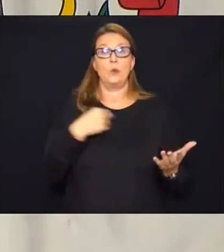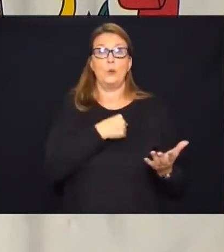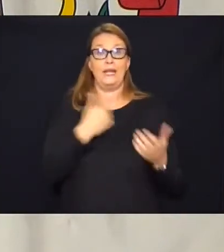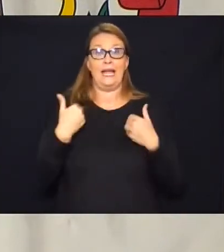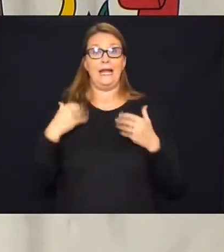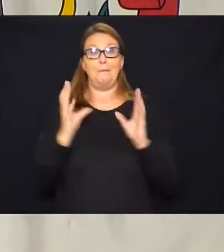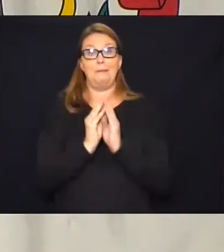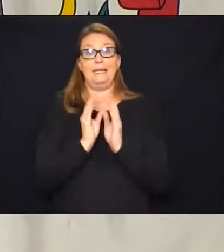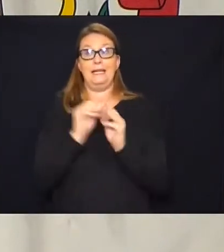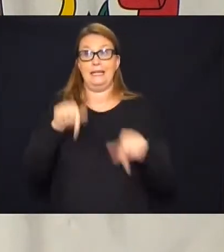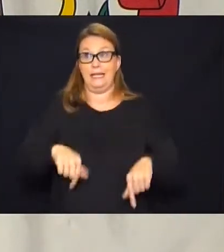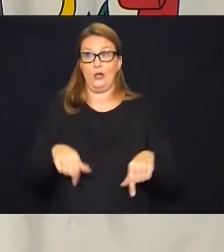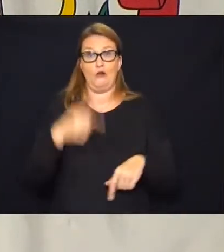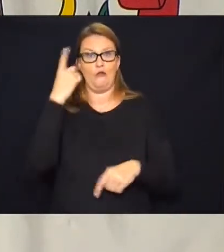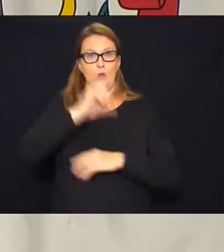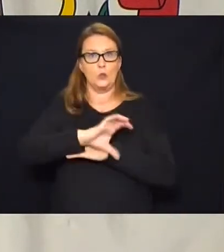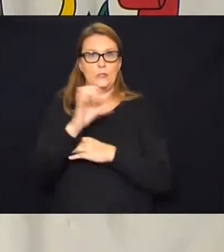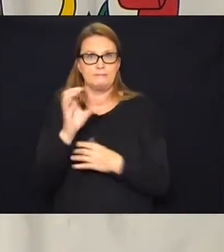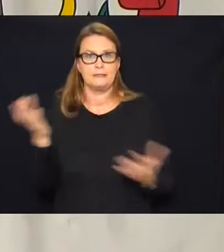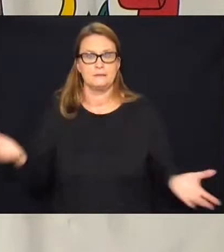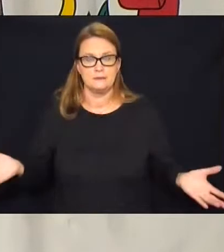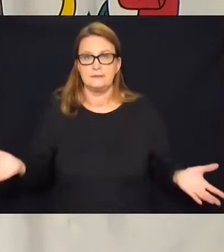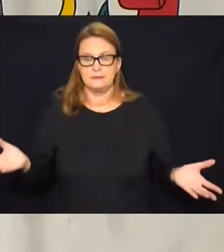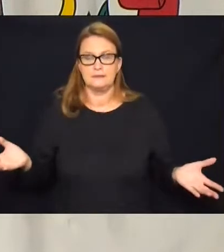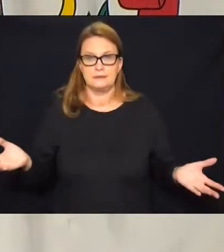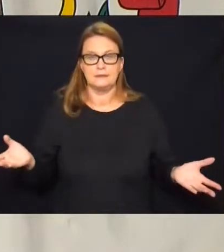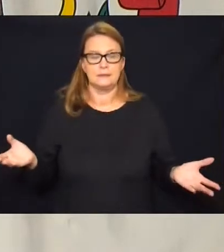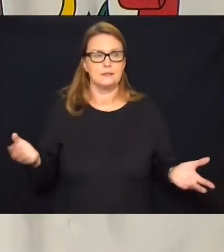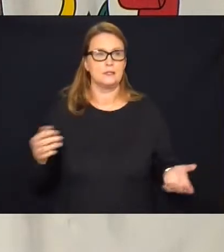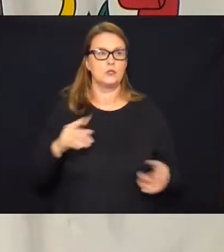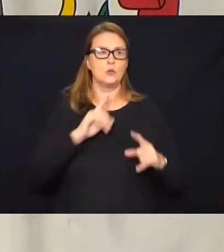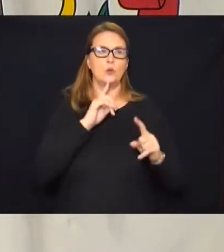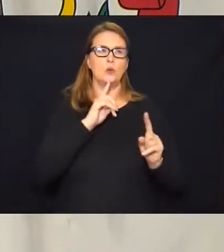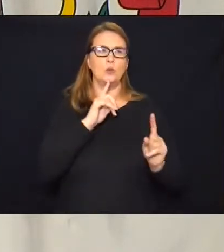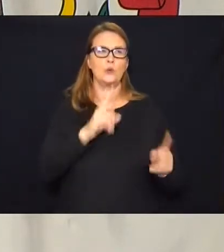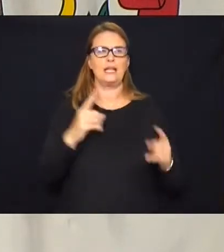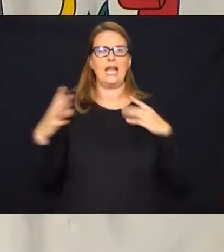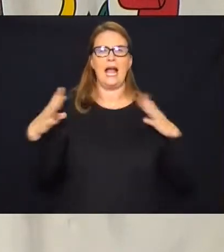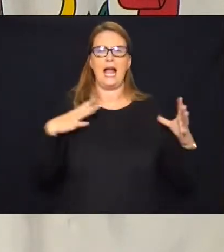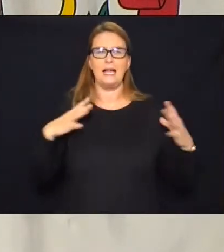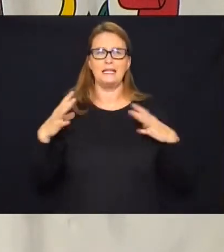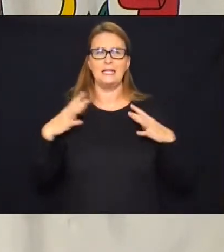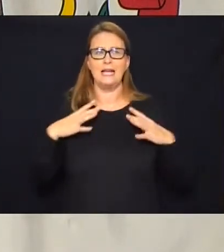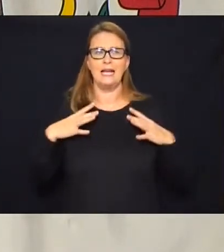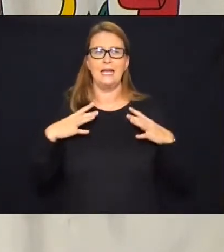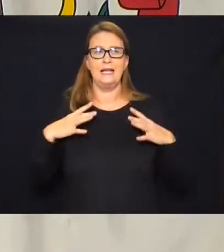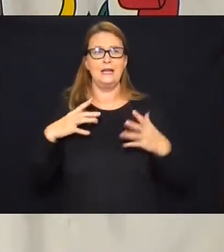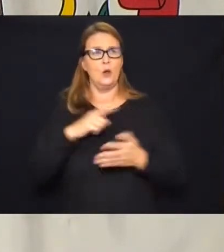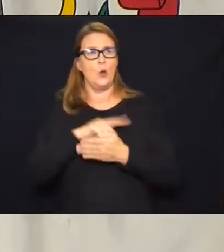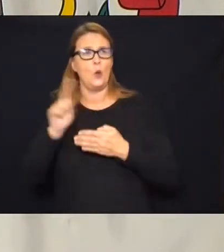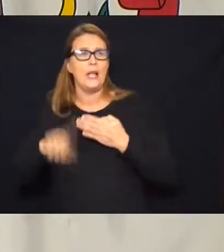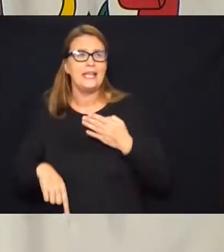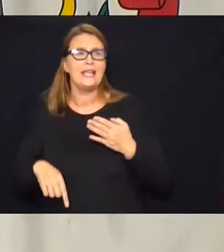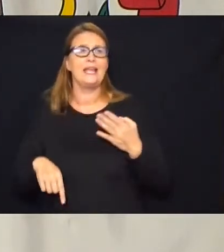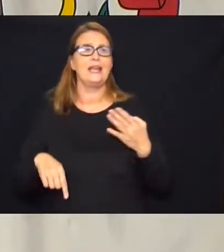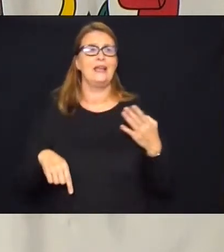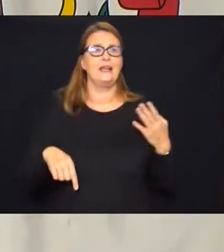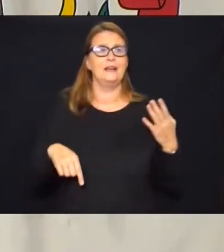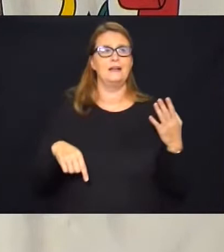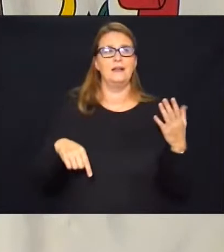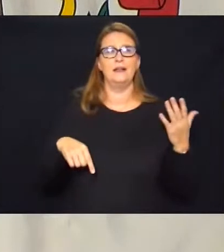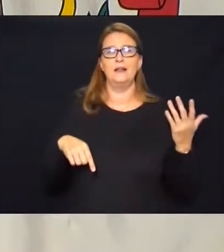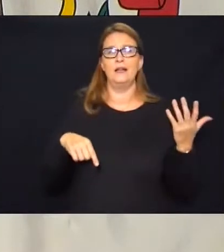briefing right here. Without any question, there is no such thing as a holiday or a weekend or it's past